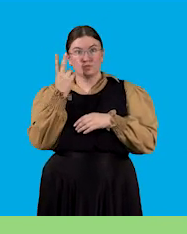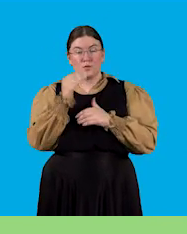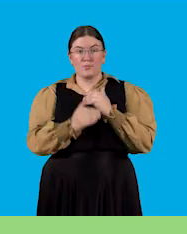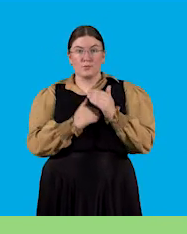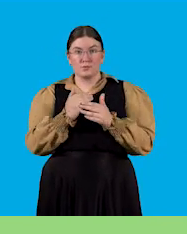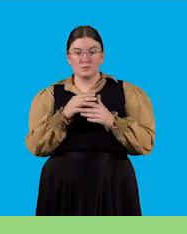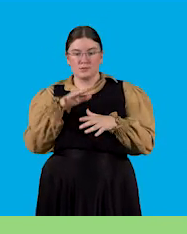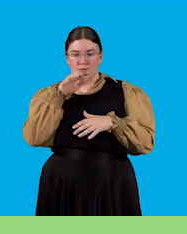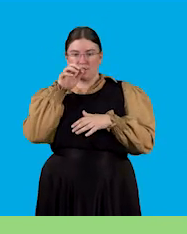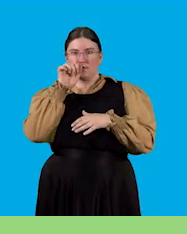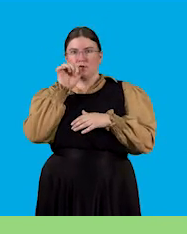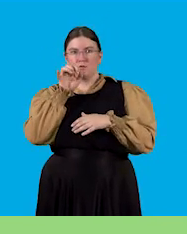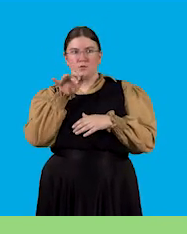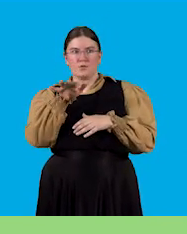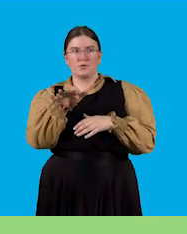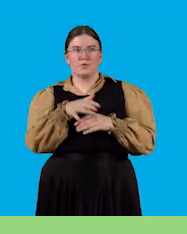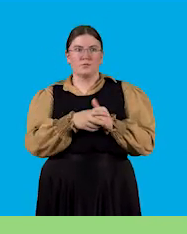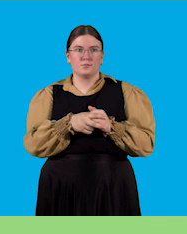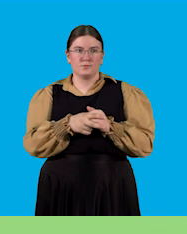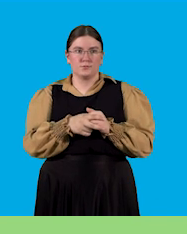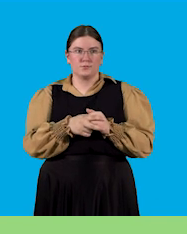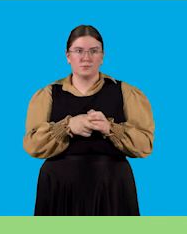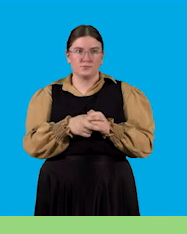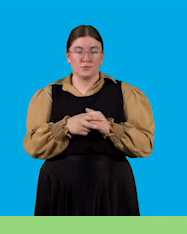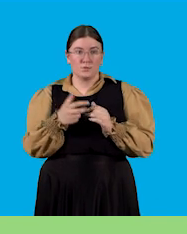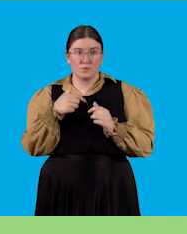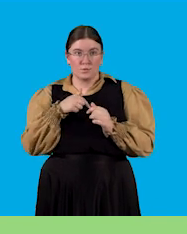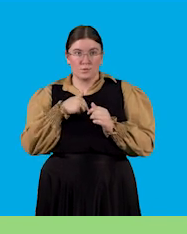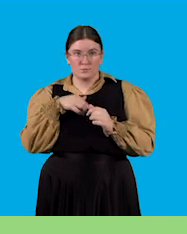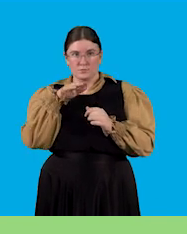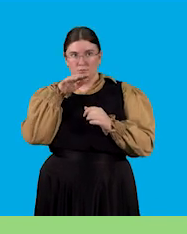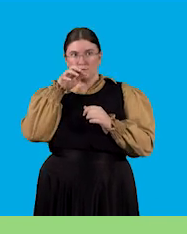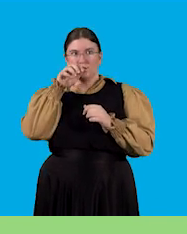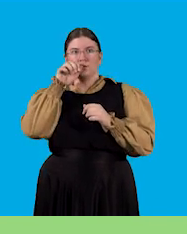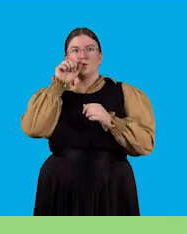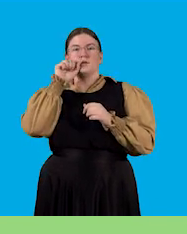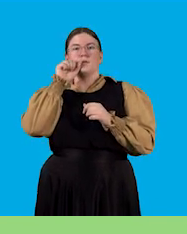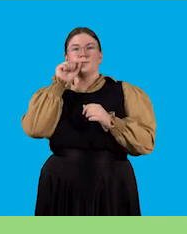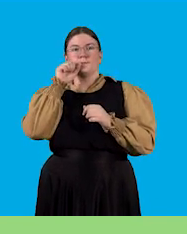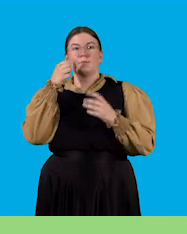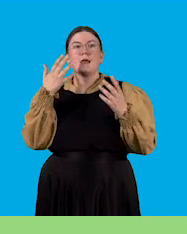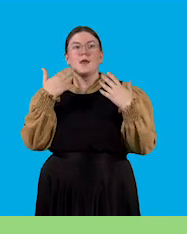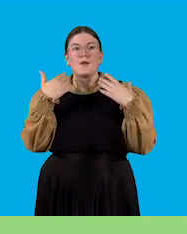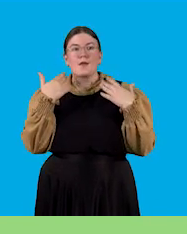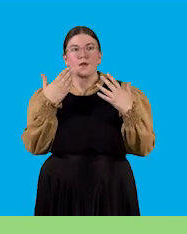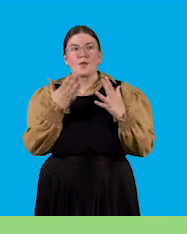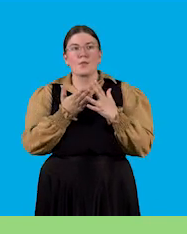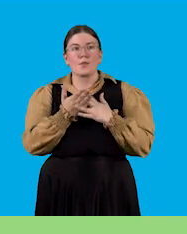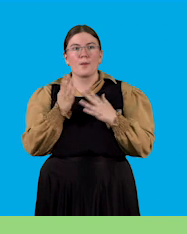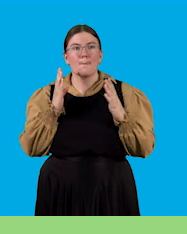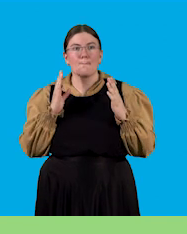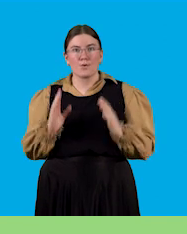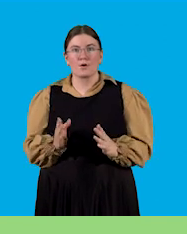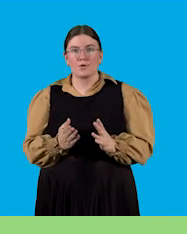are inhaling and exhaling. So when we know that when we inhale air, it enters the